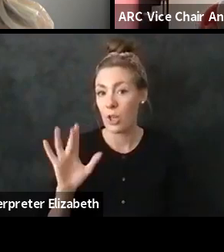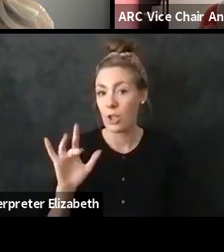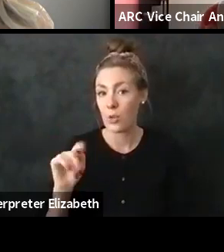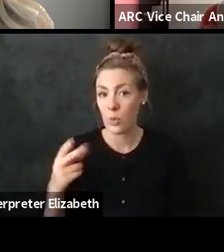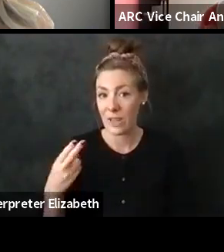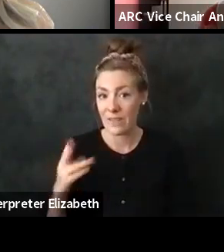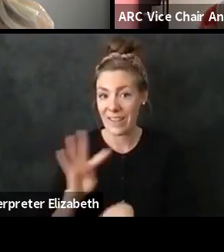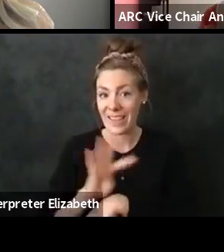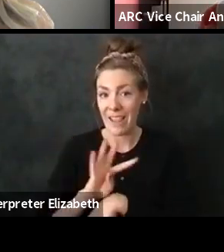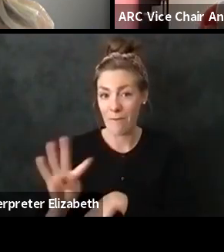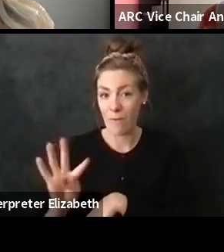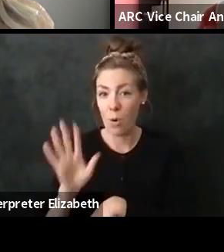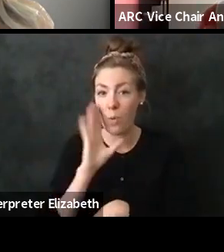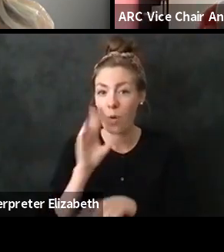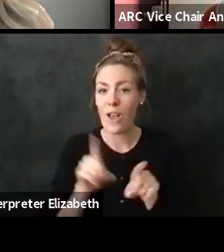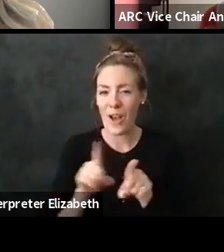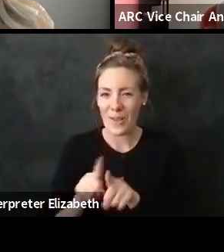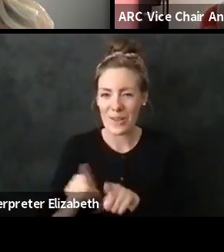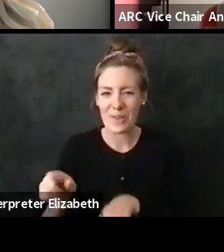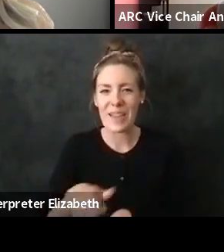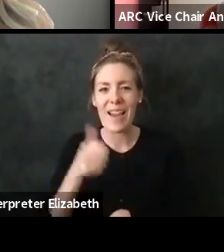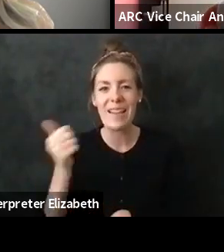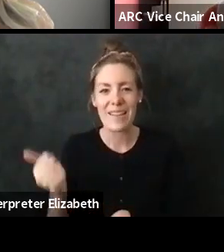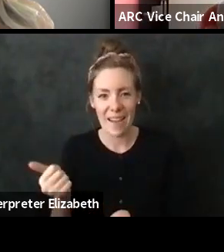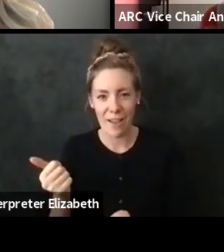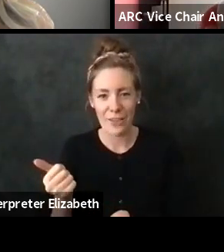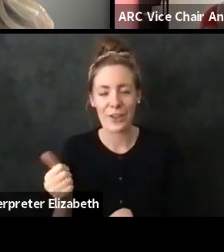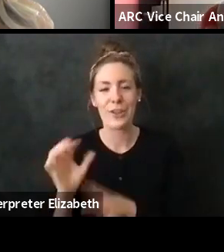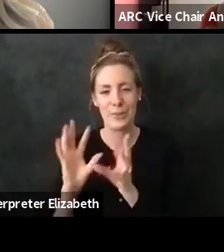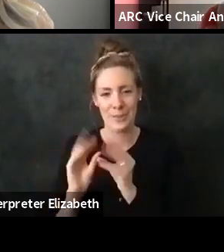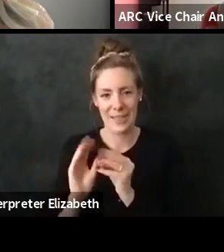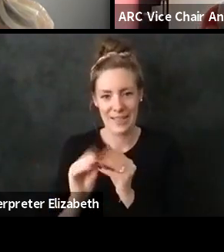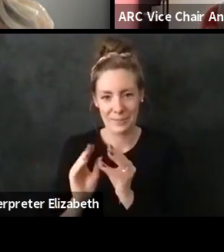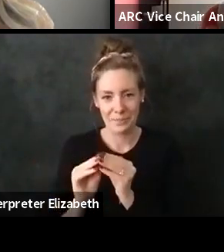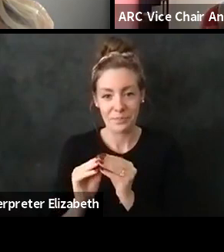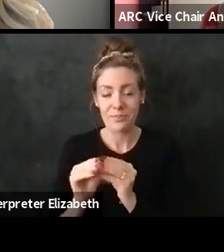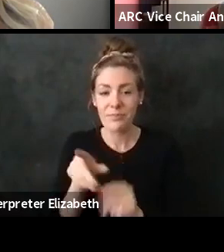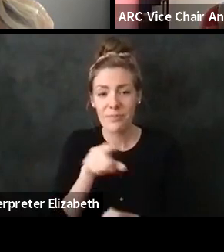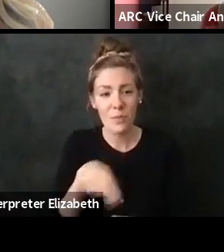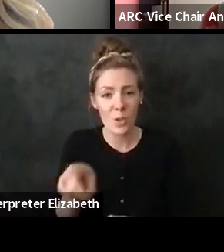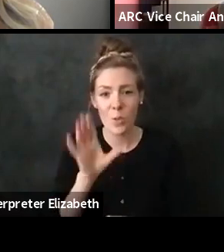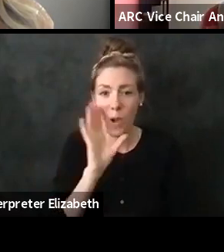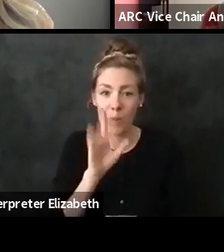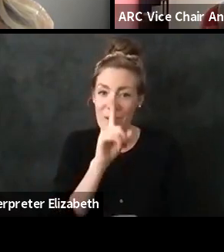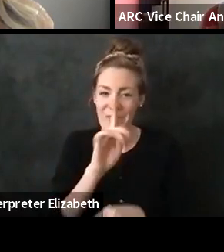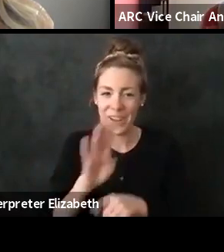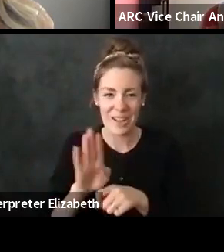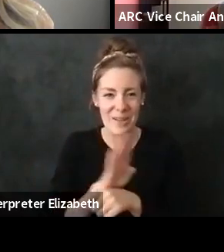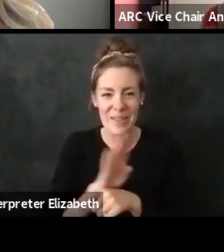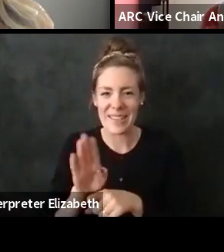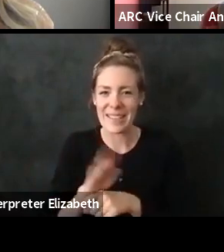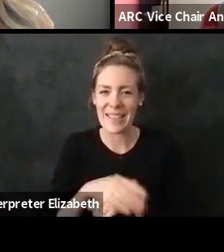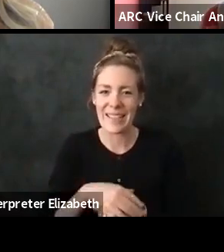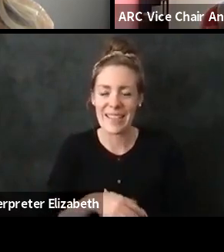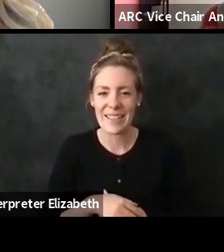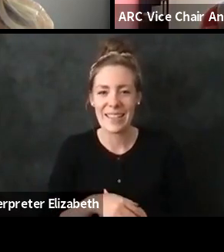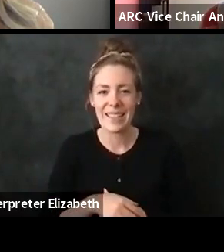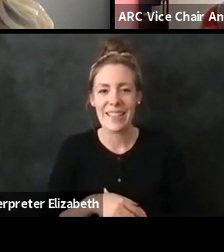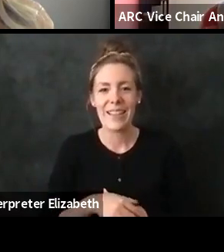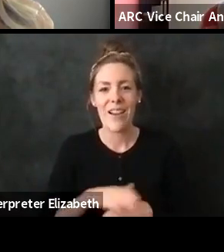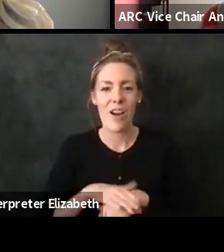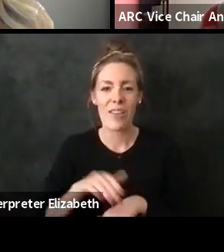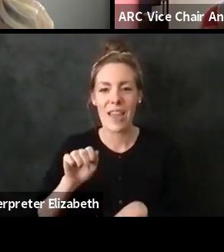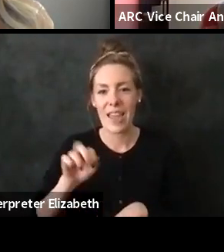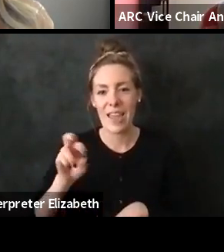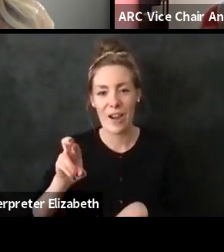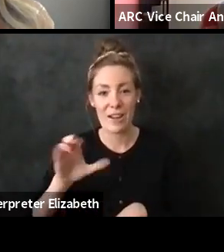p.m., there will also be another Advisory Redistricting Commission meeting. So you all are going to be very busy, I believe, on the ARC. And